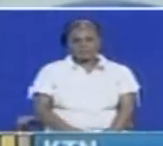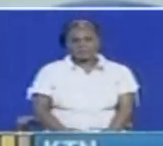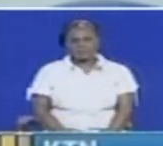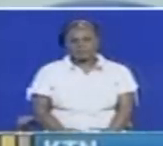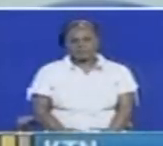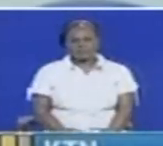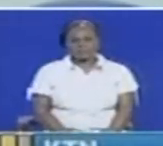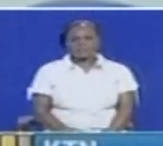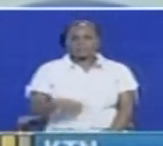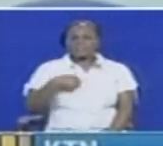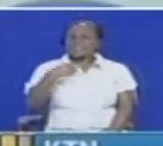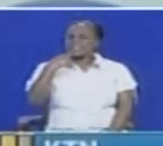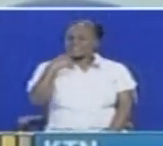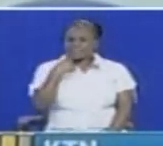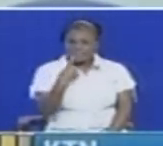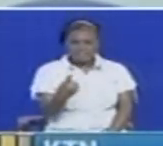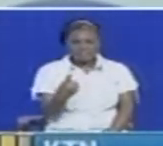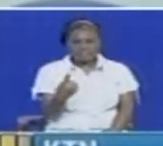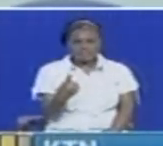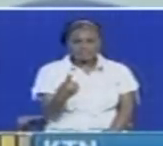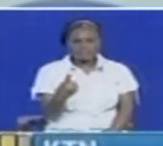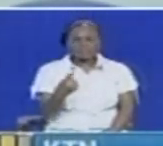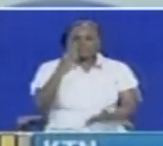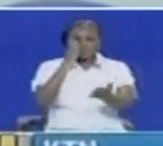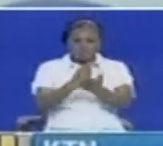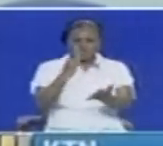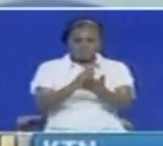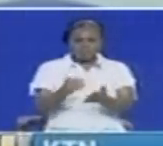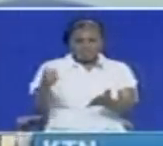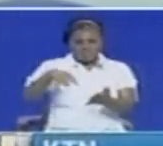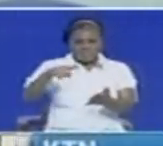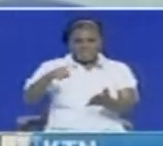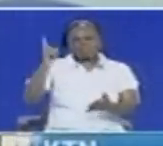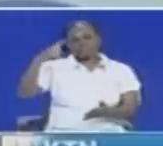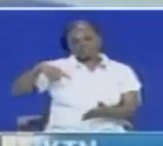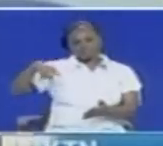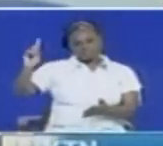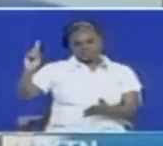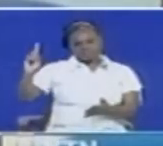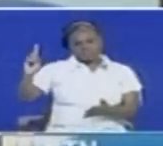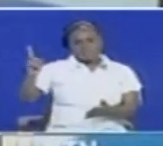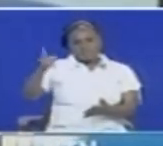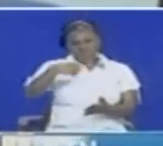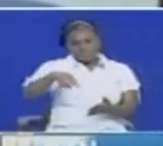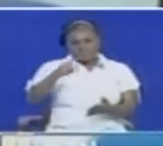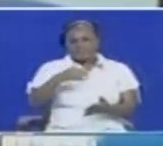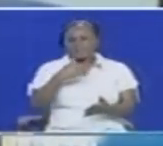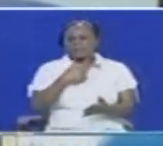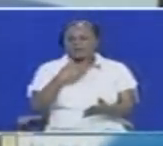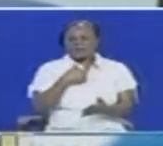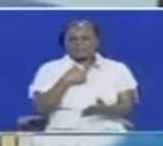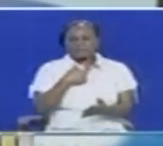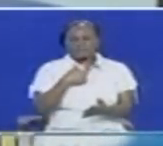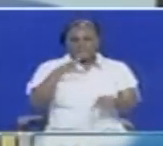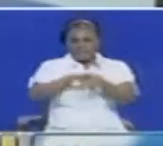Yes, I want to say, Linda, that we are absolutely on course. We are prepared to give Kenyan title